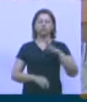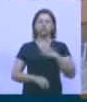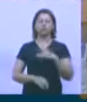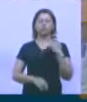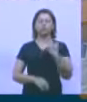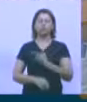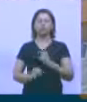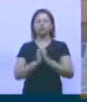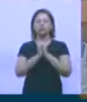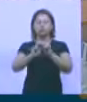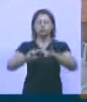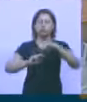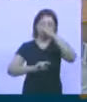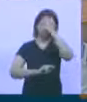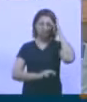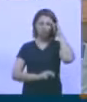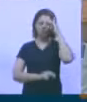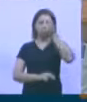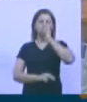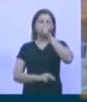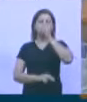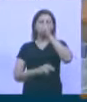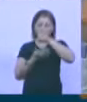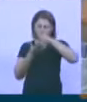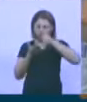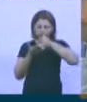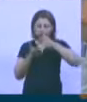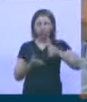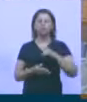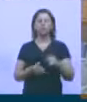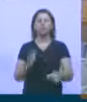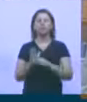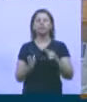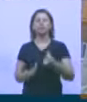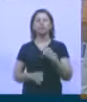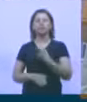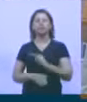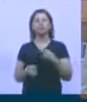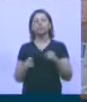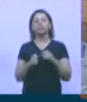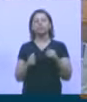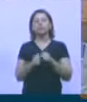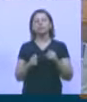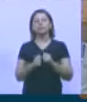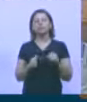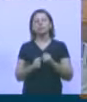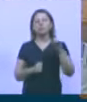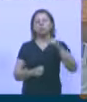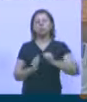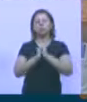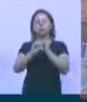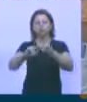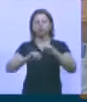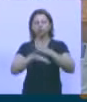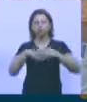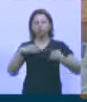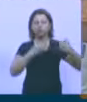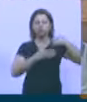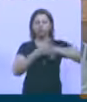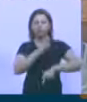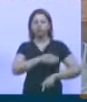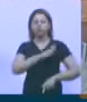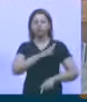por pessoas drogadas ou alcoólatras, a primeira coisa que a gente faz é rezar pela cura